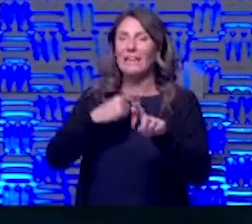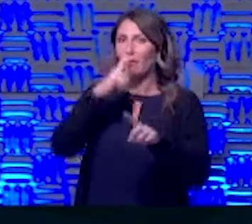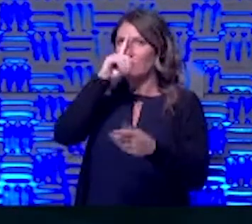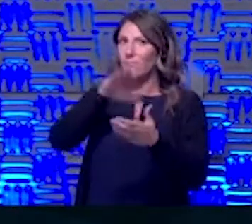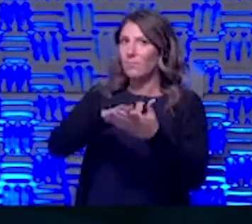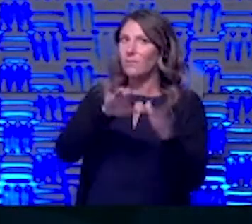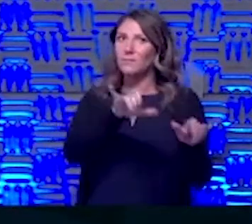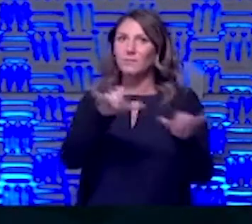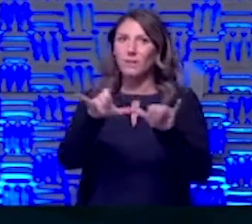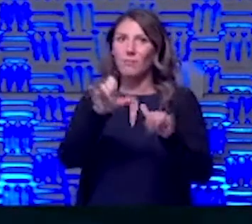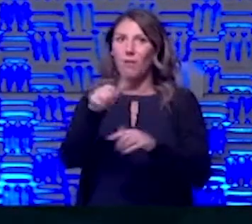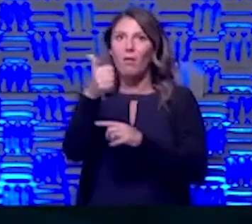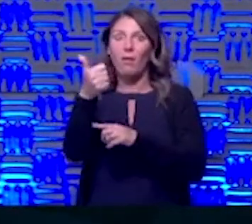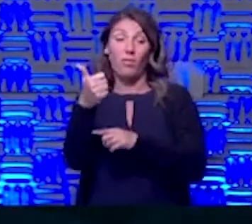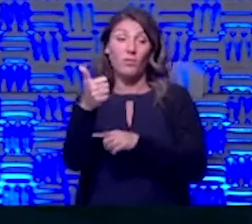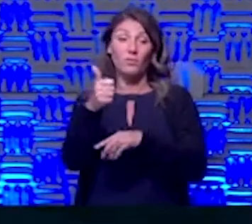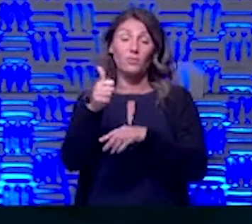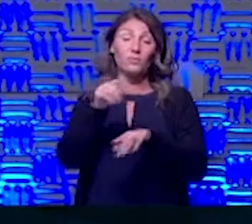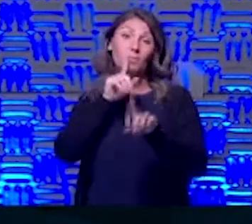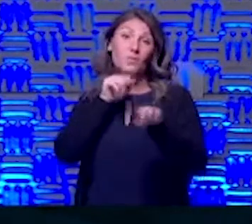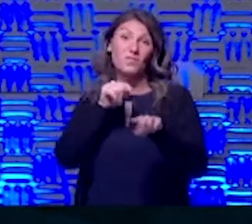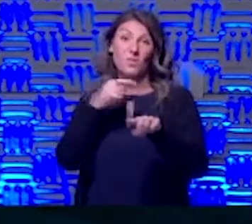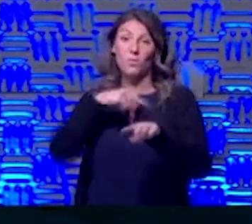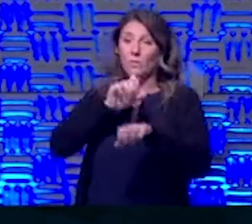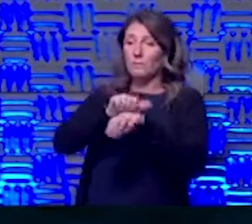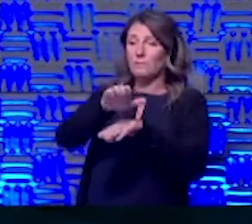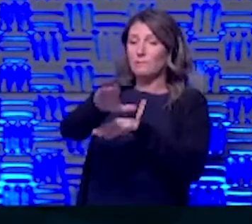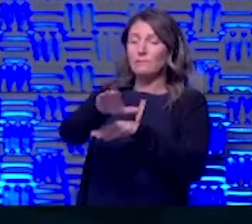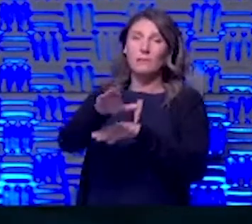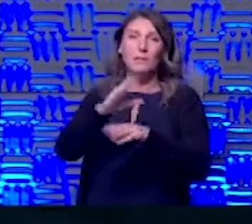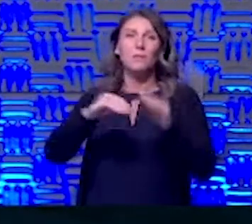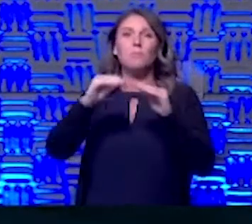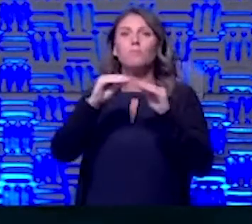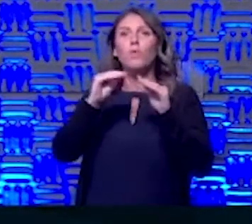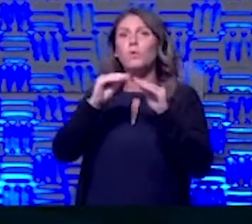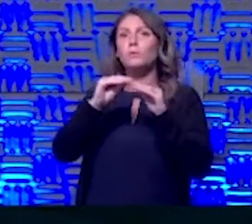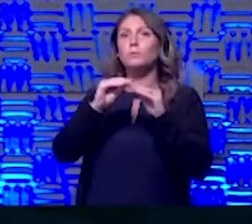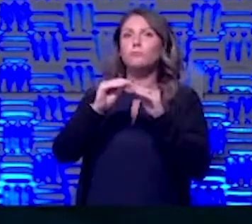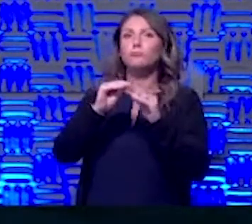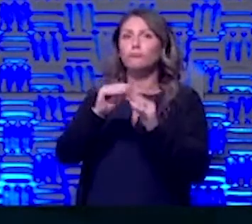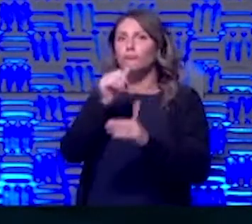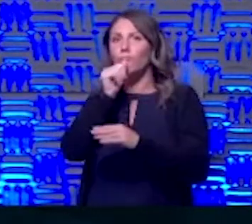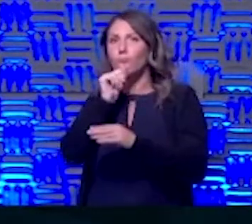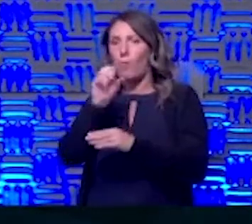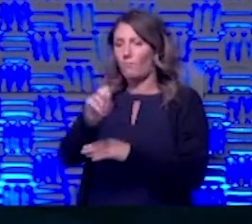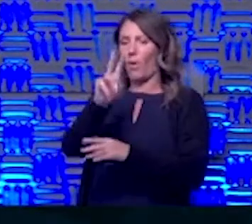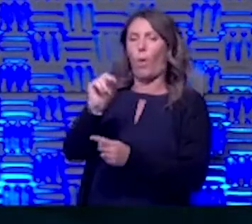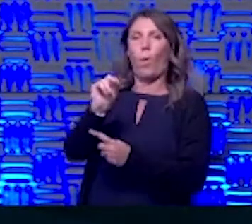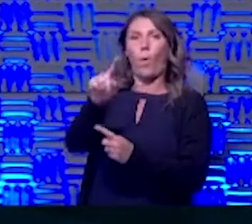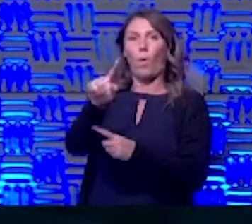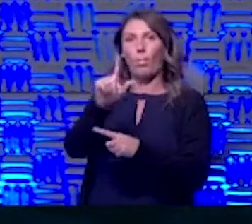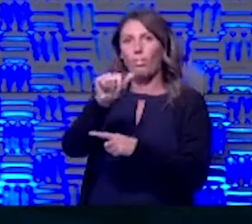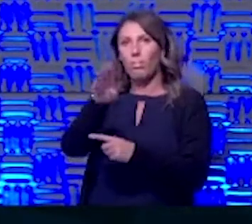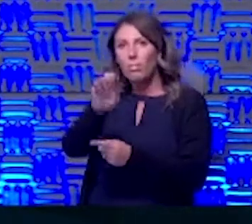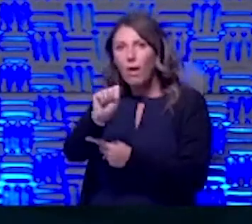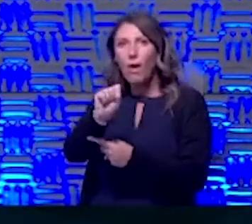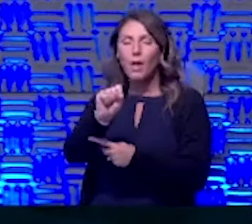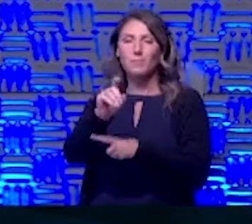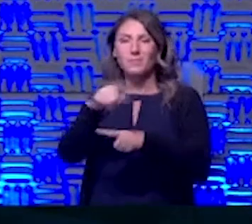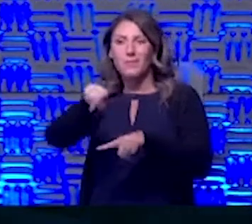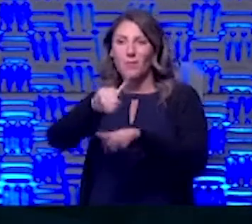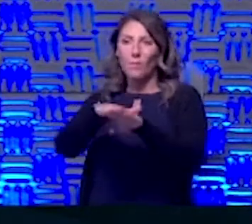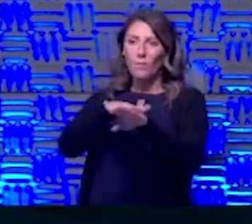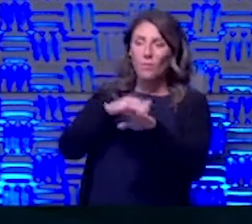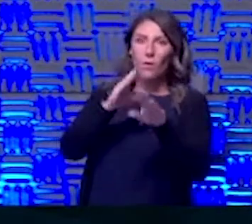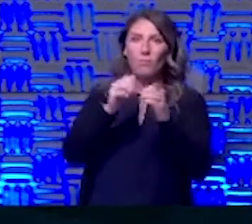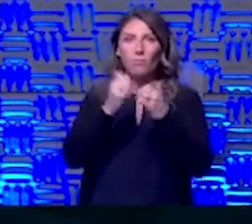a result, we're currently having to send some of our testing out to the commercial labs, where the turnaround times have been very slow due to them being overwhelmed